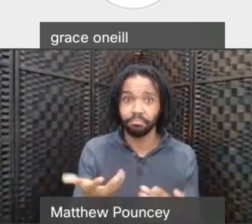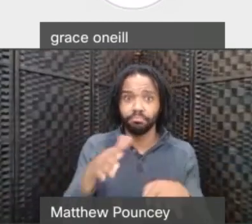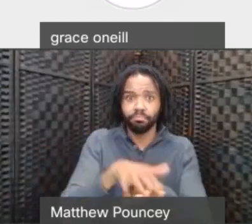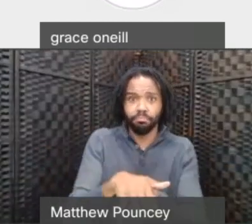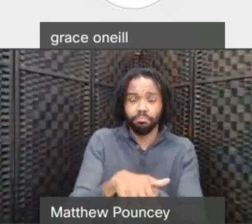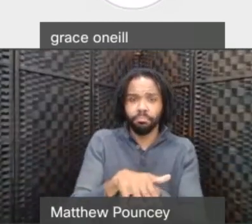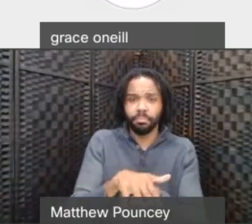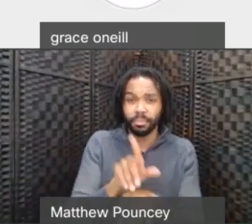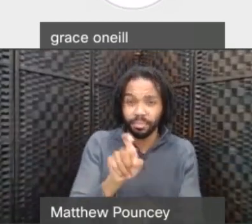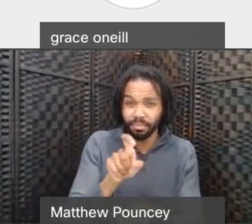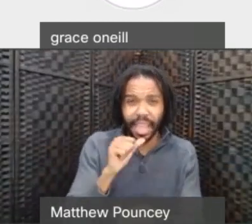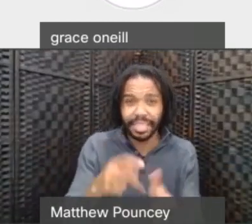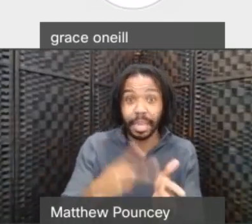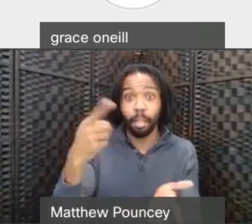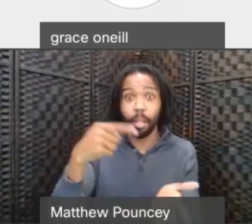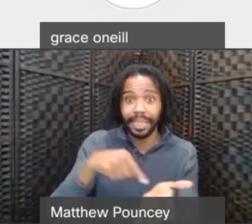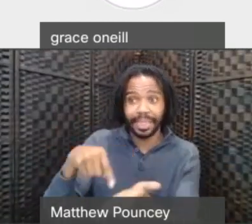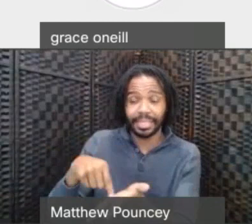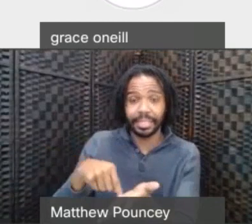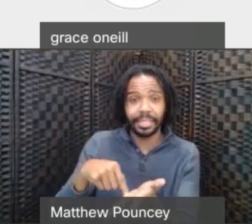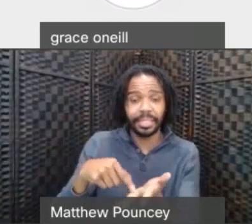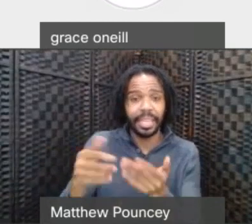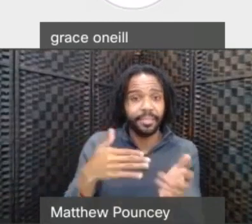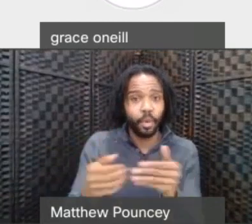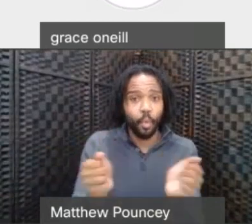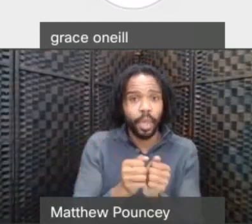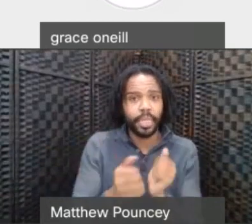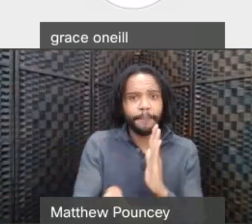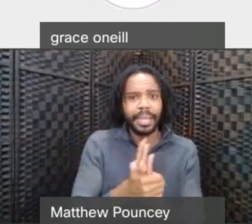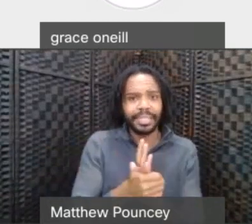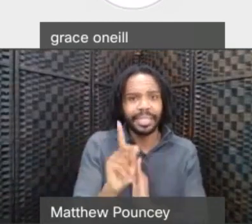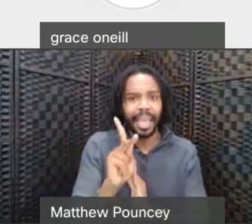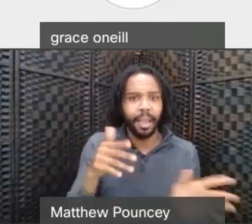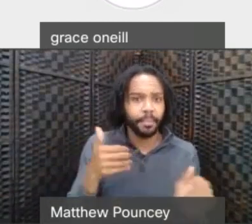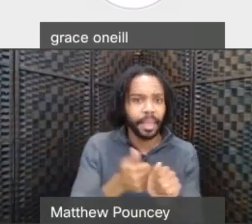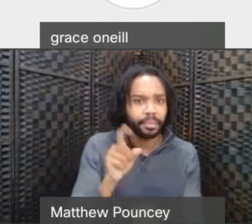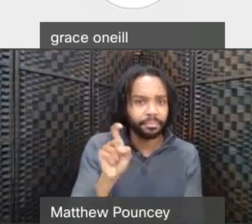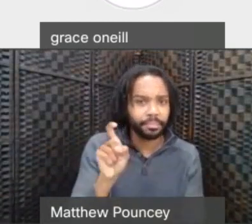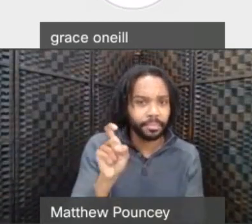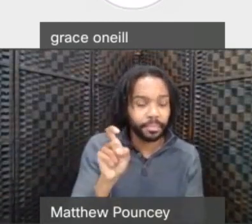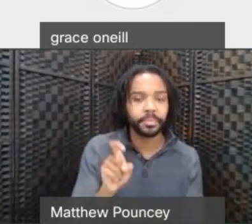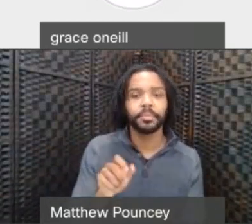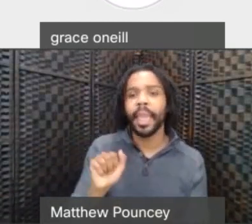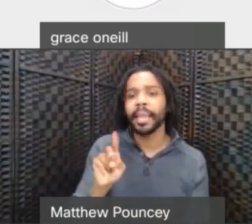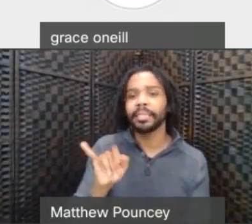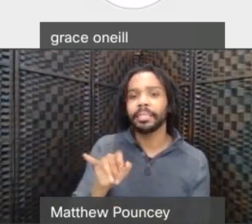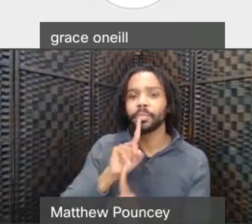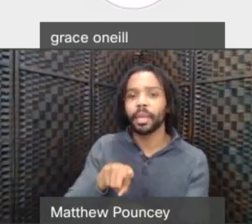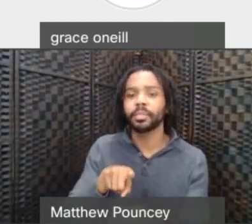the updated Appendix K information? We did do a lot of education when that passed, and maybe we need